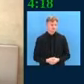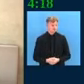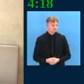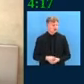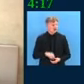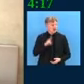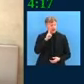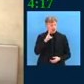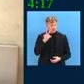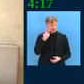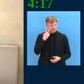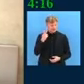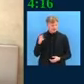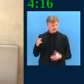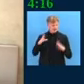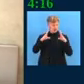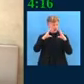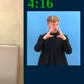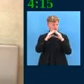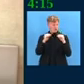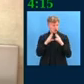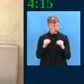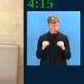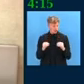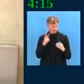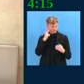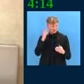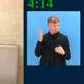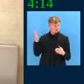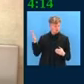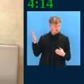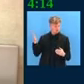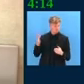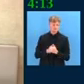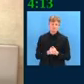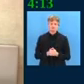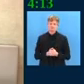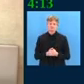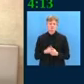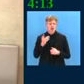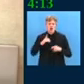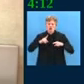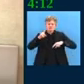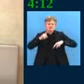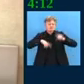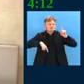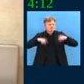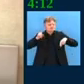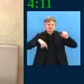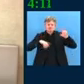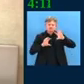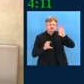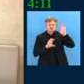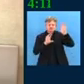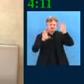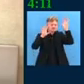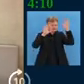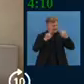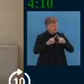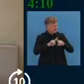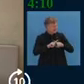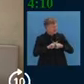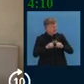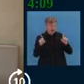map, it is the map of Lebanon, a mosaic of religious and sectarian identity living all together in a very